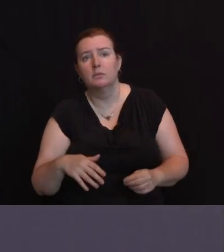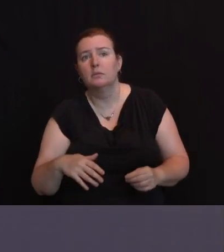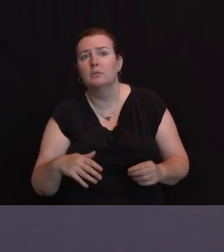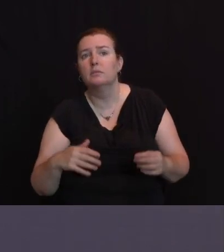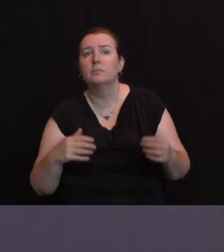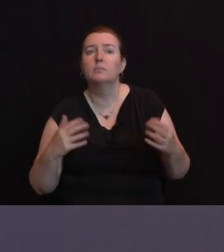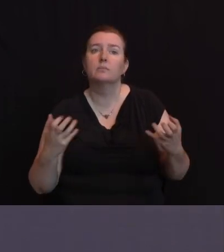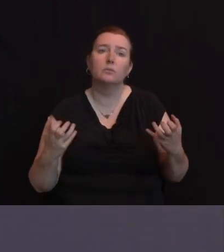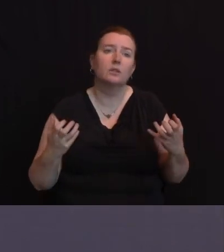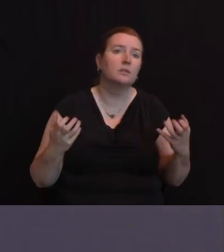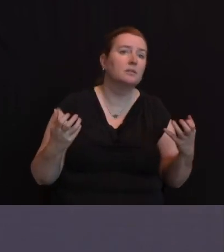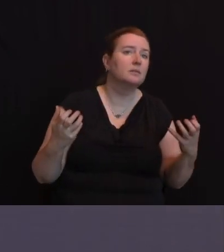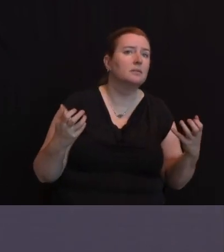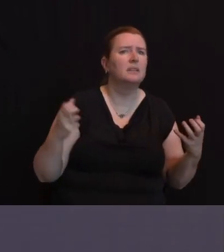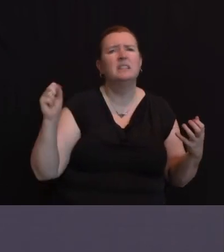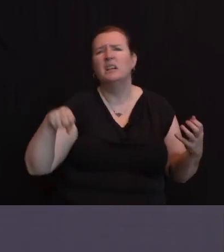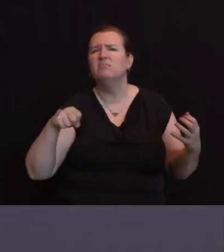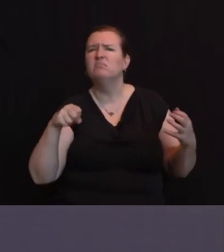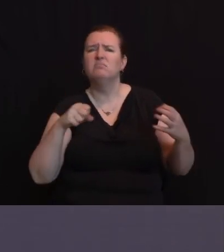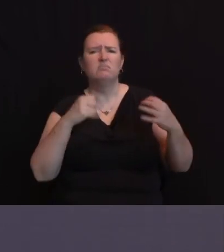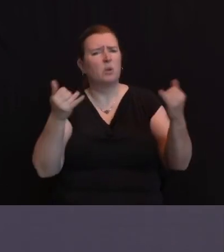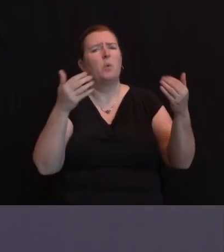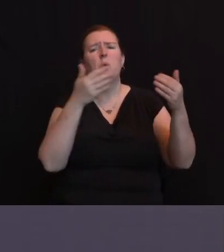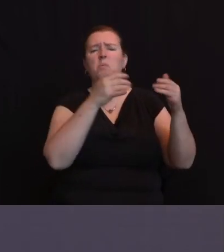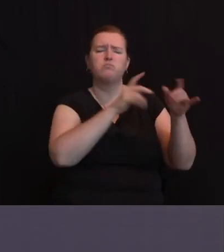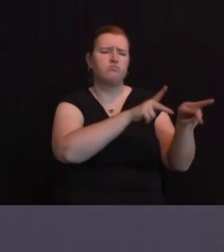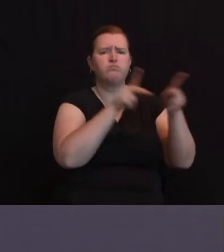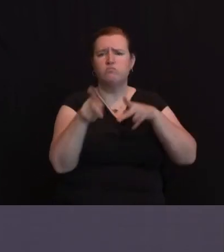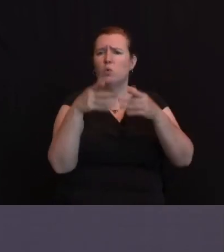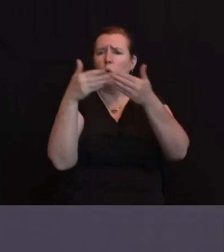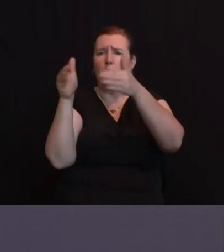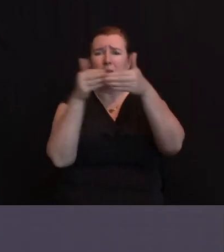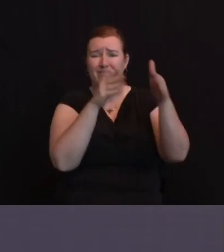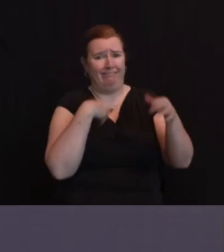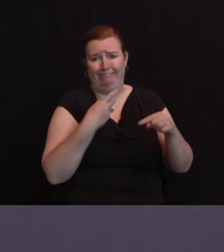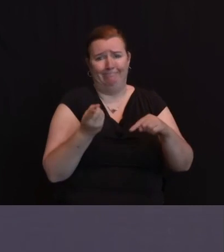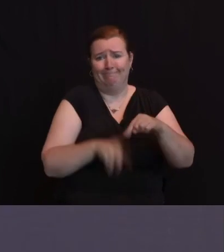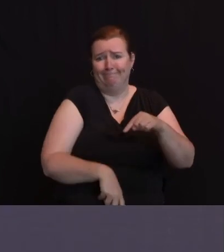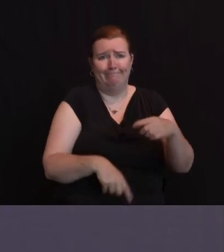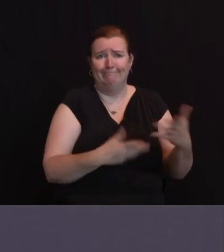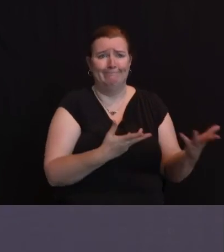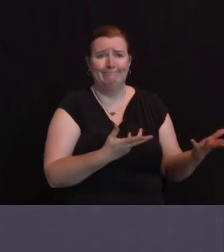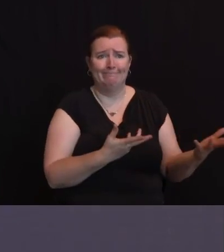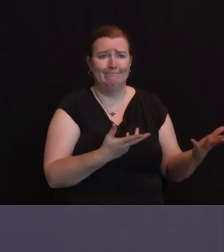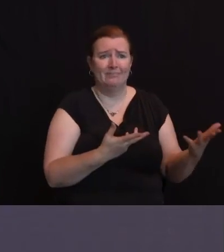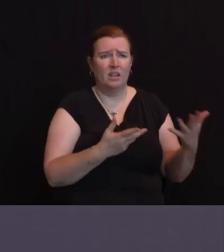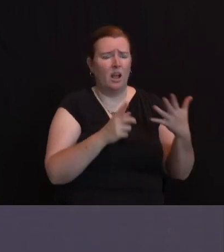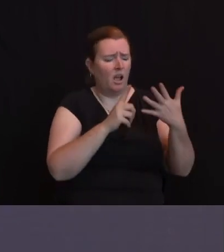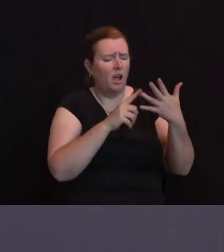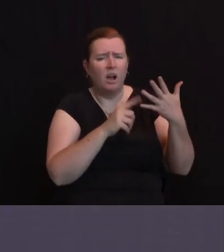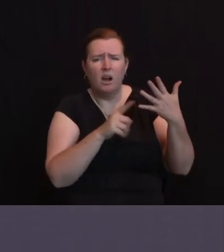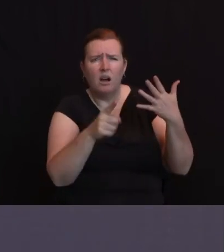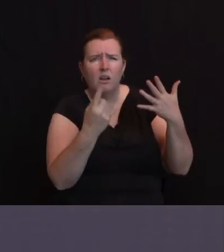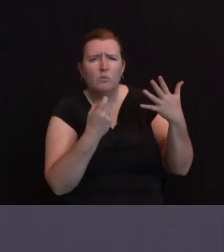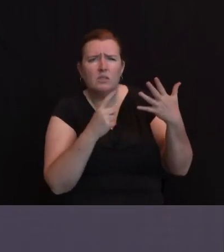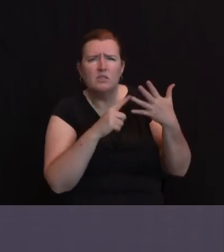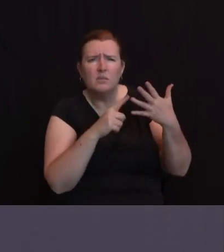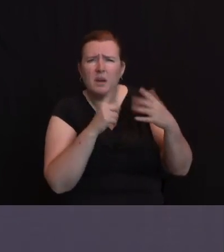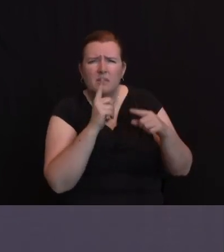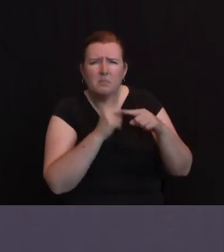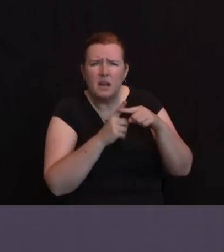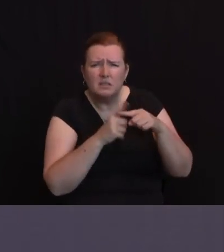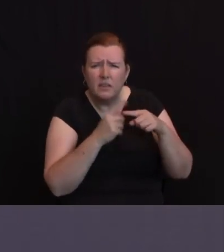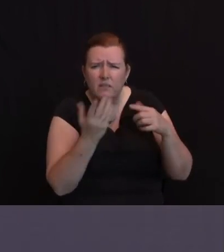not. Any observations on the last 2 quickly, which is, are there duplicates in positives?